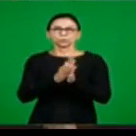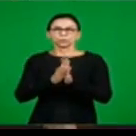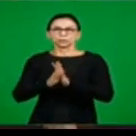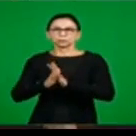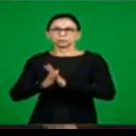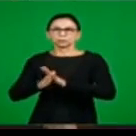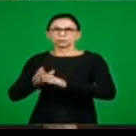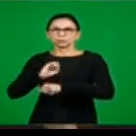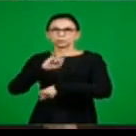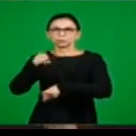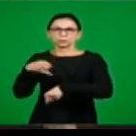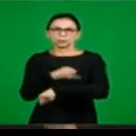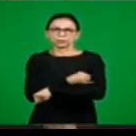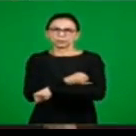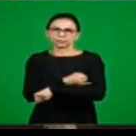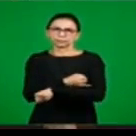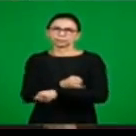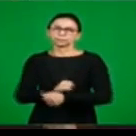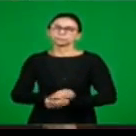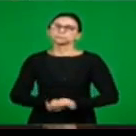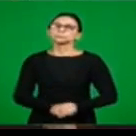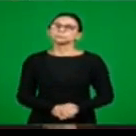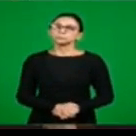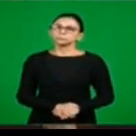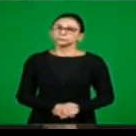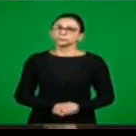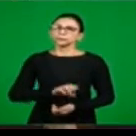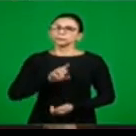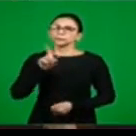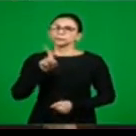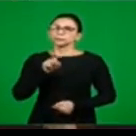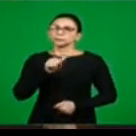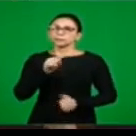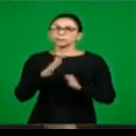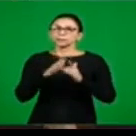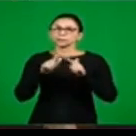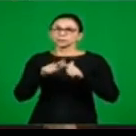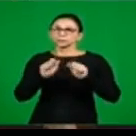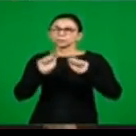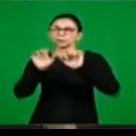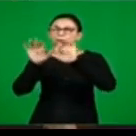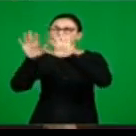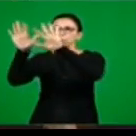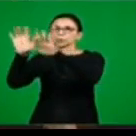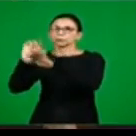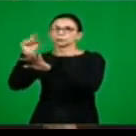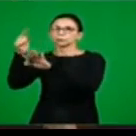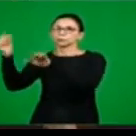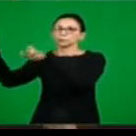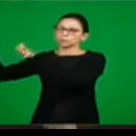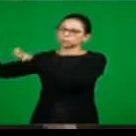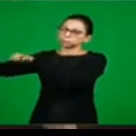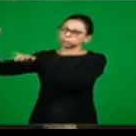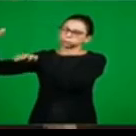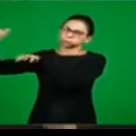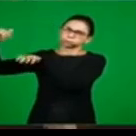the project, to enter into the project of salvation. And it will, when the church will come down,